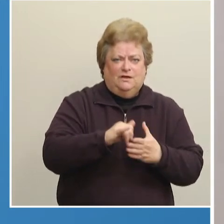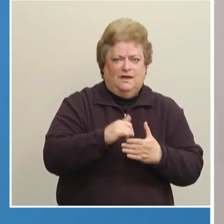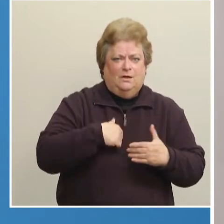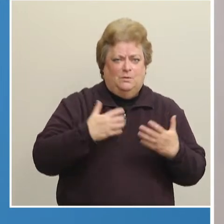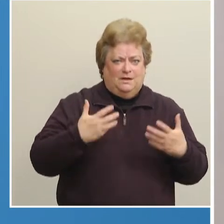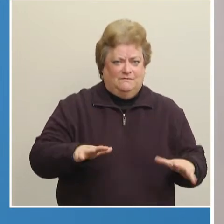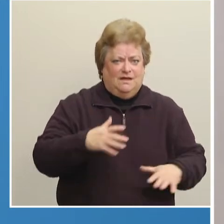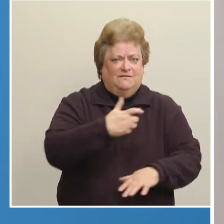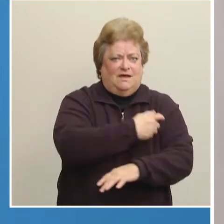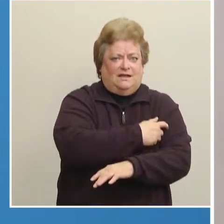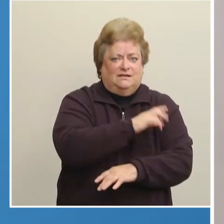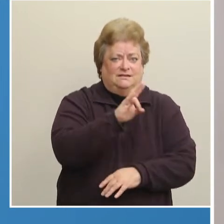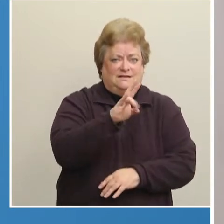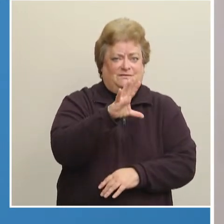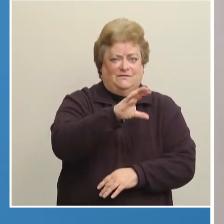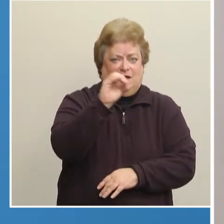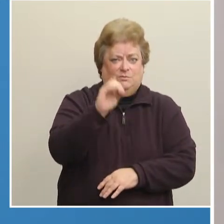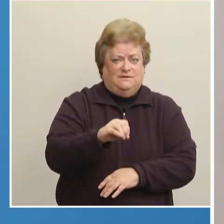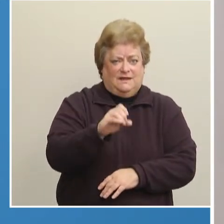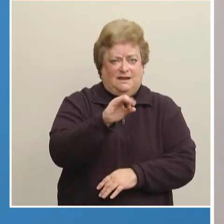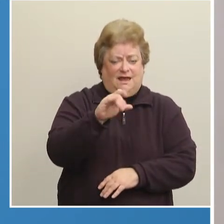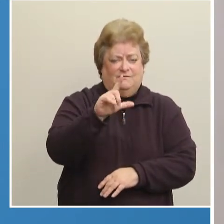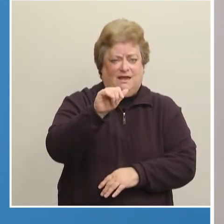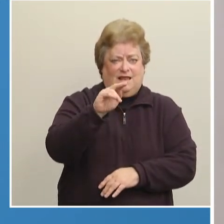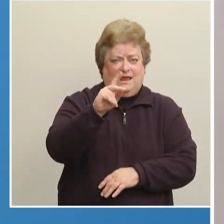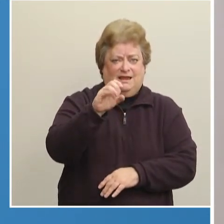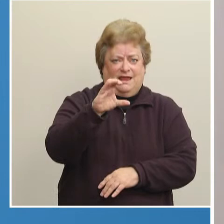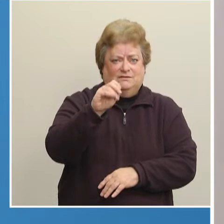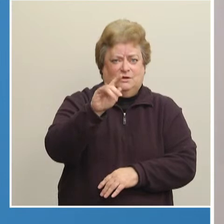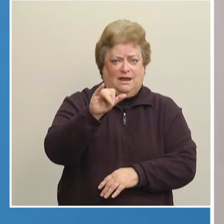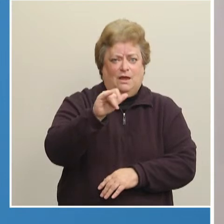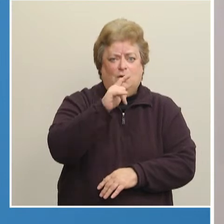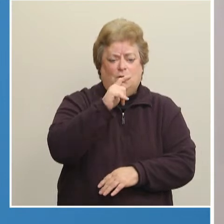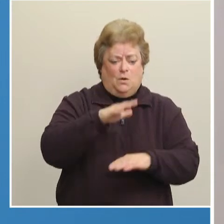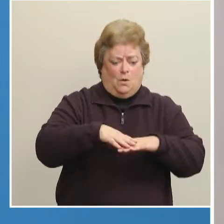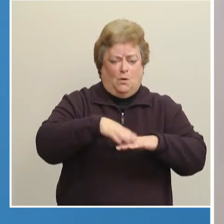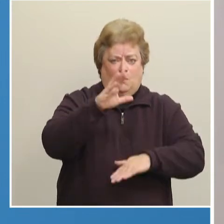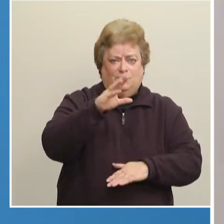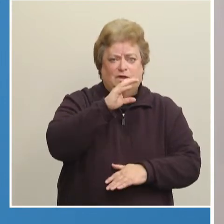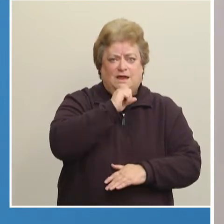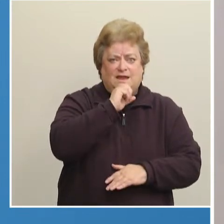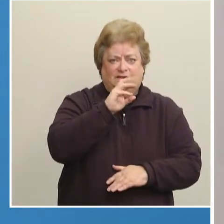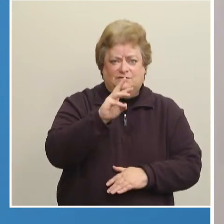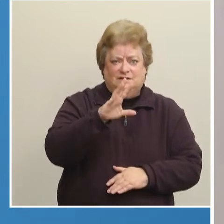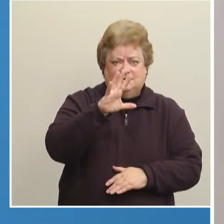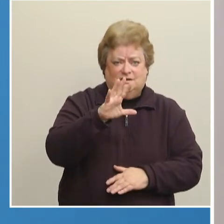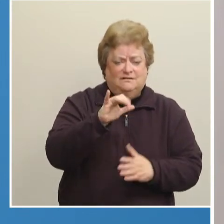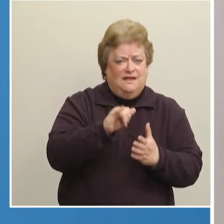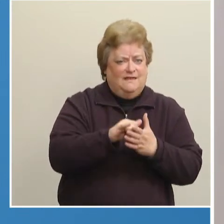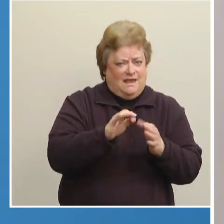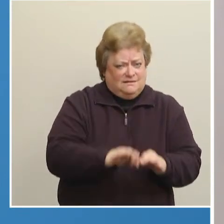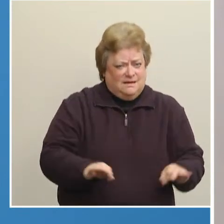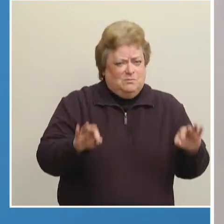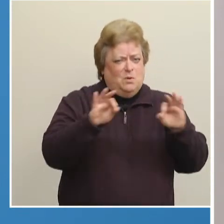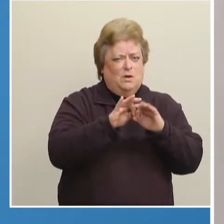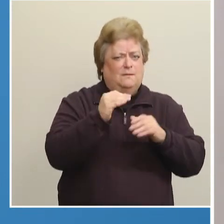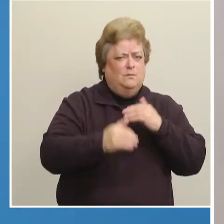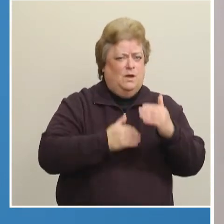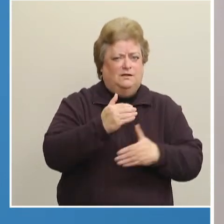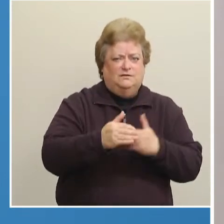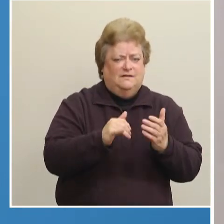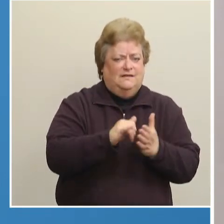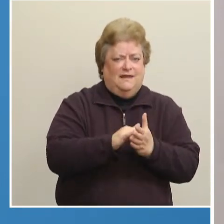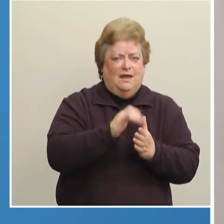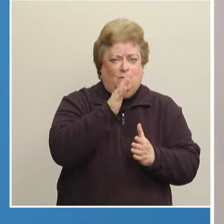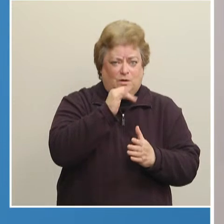now vaccinated over 75% of Lancaster County residents age 65 and older. This is vital progress that would have